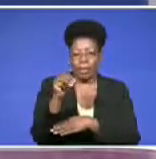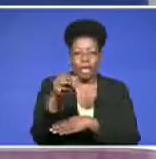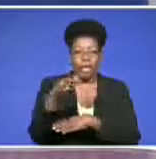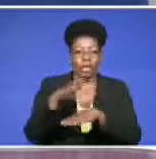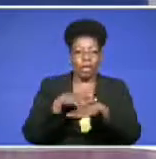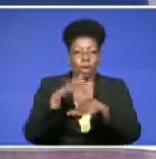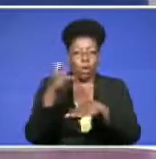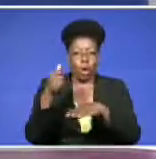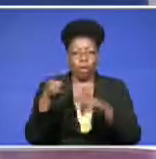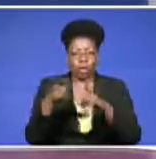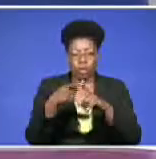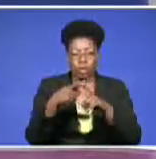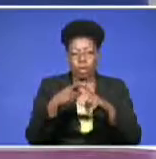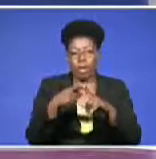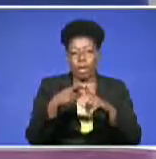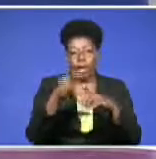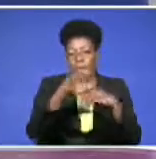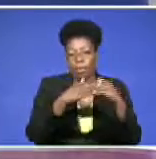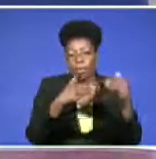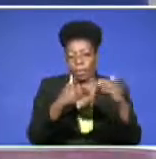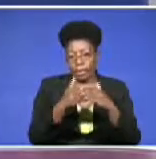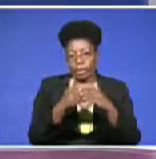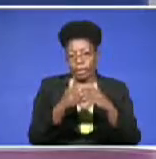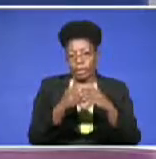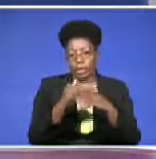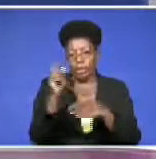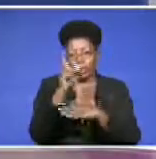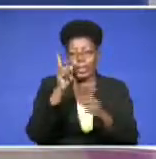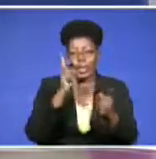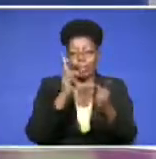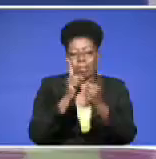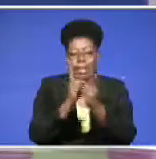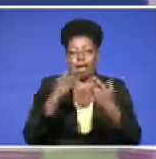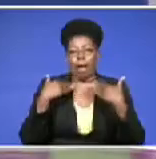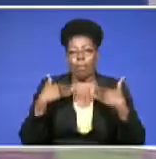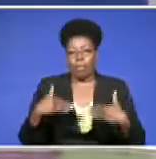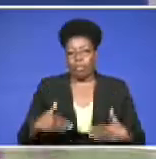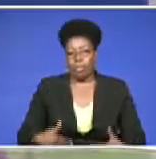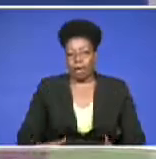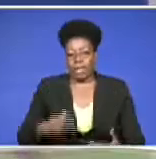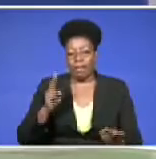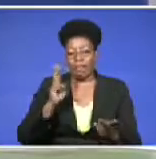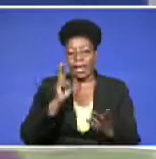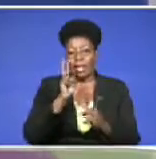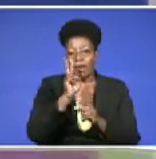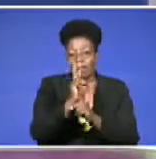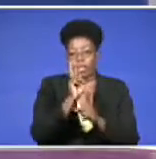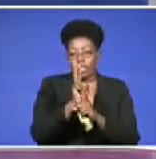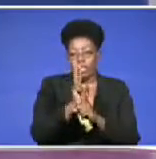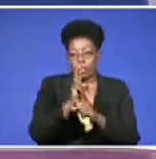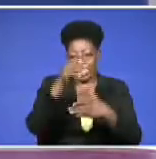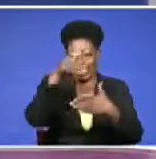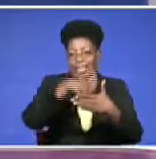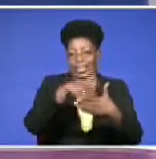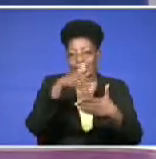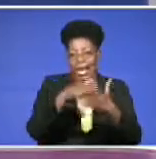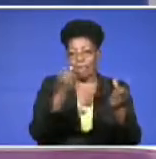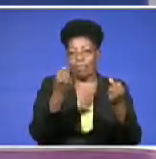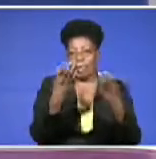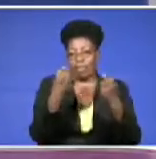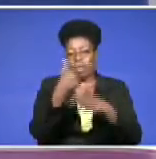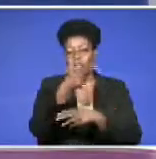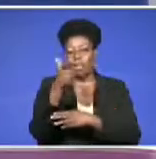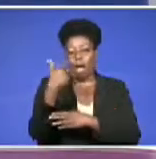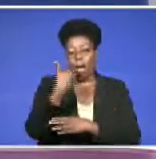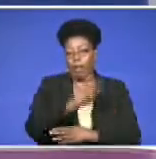to an establishment on East Mall Drive, where they met the body of the victim on the inside with multiple gunshot